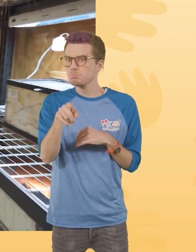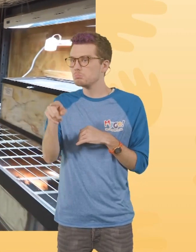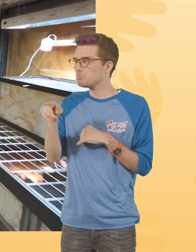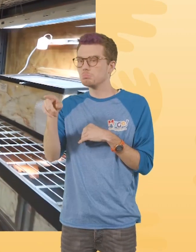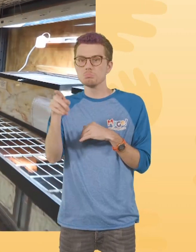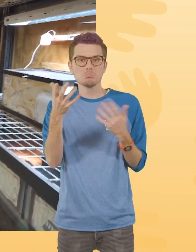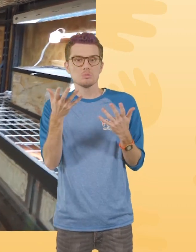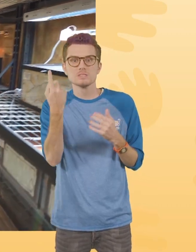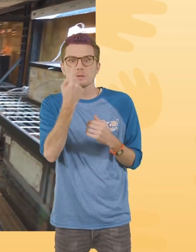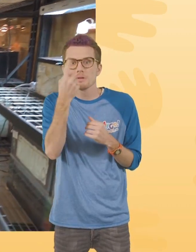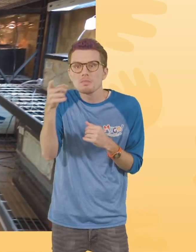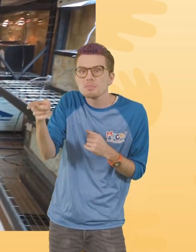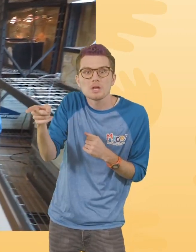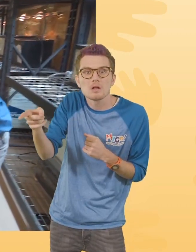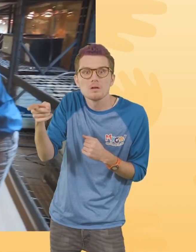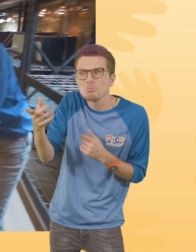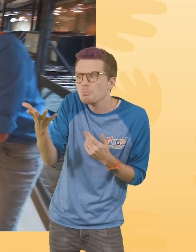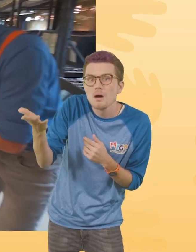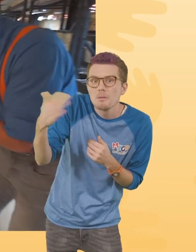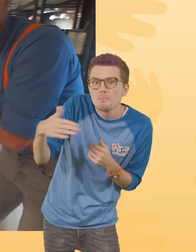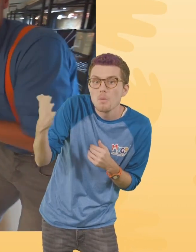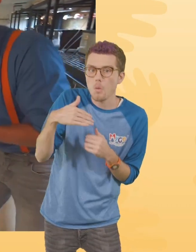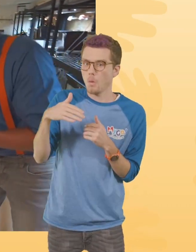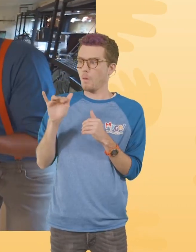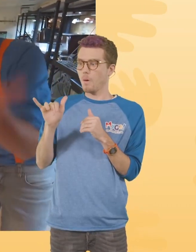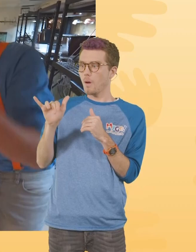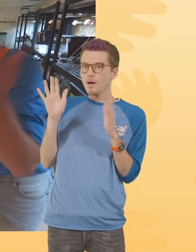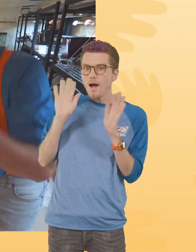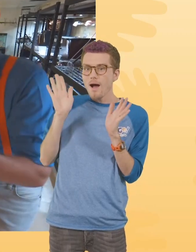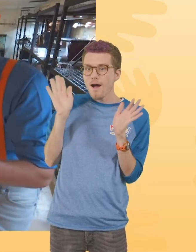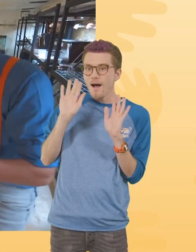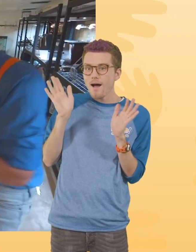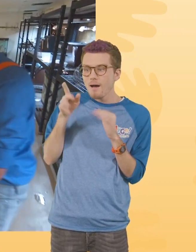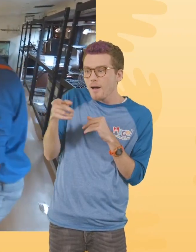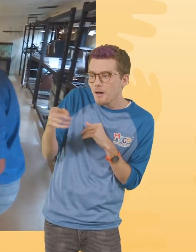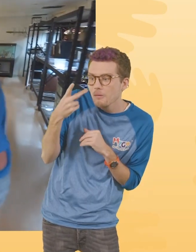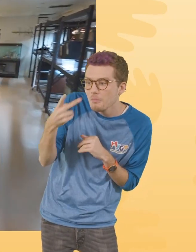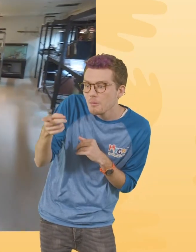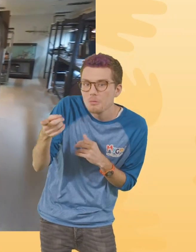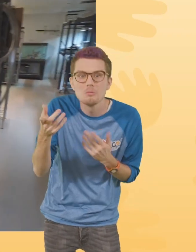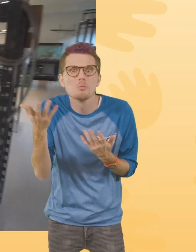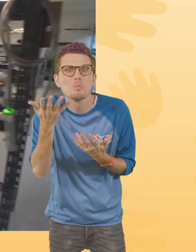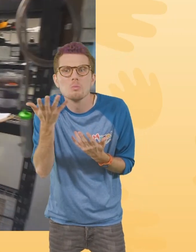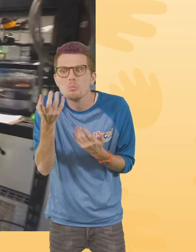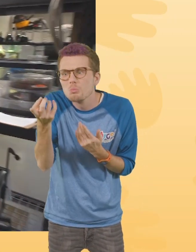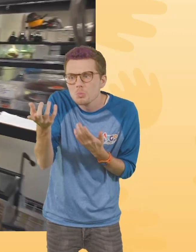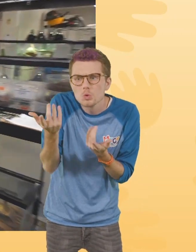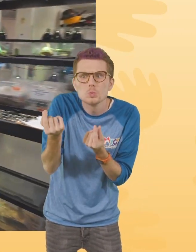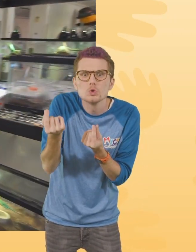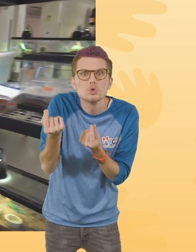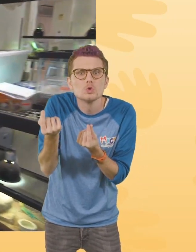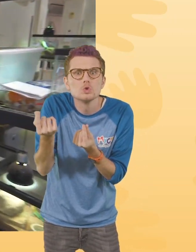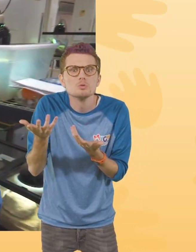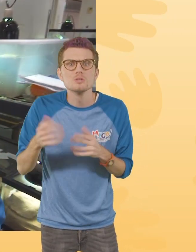Hey! Whoa, look right here. Oh, hey! There's someone over here. Come here. Whoa! Hey, what are you